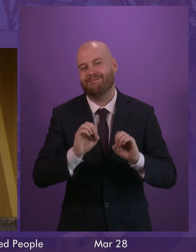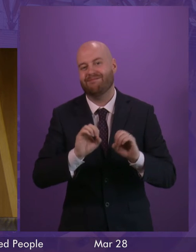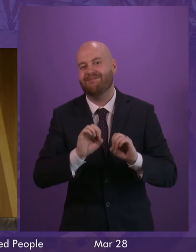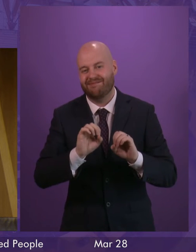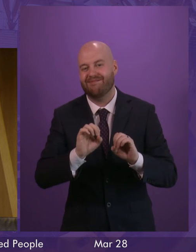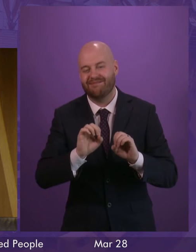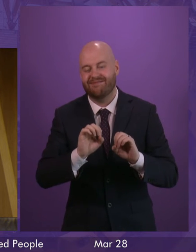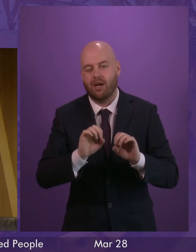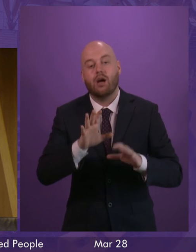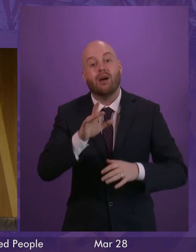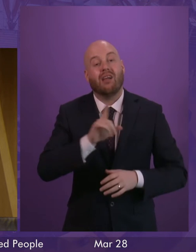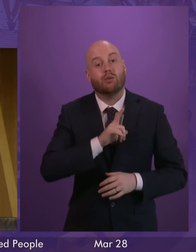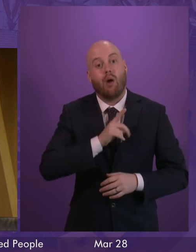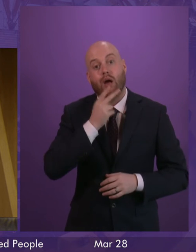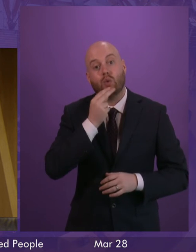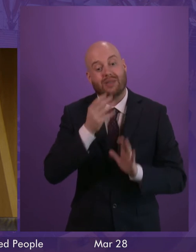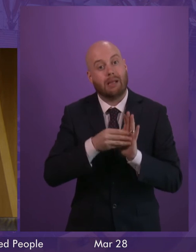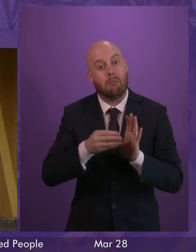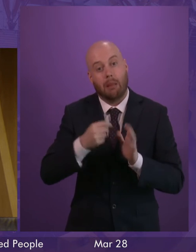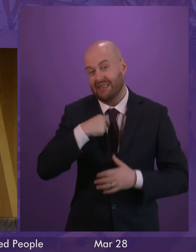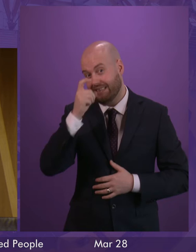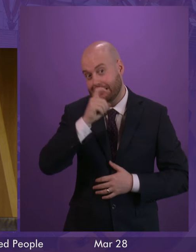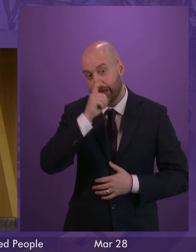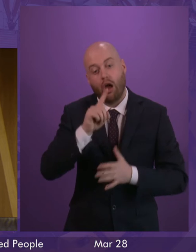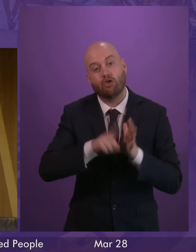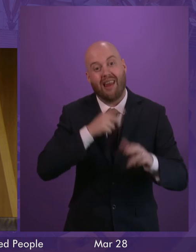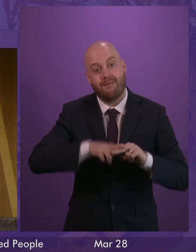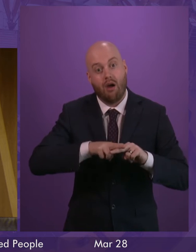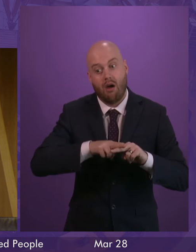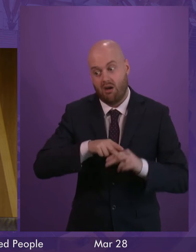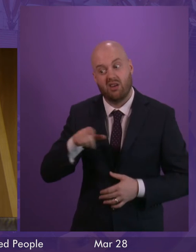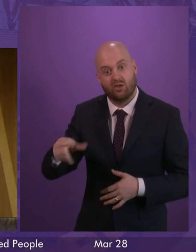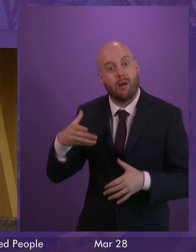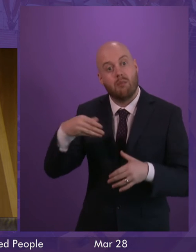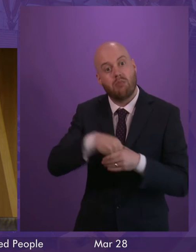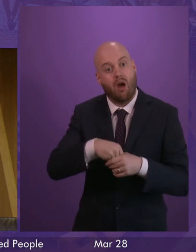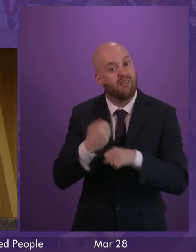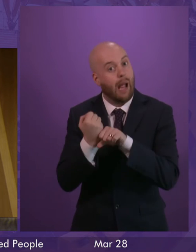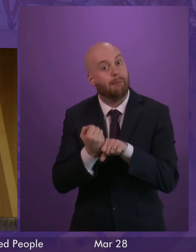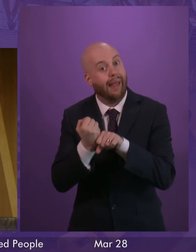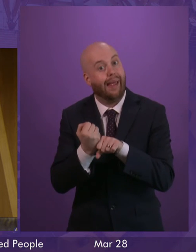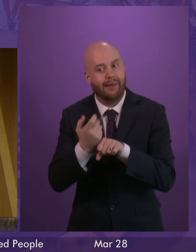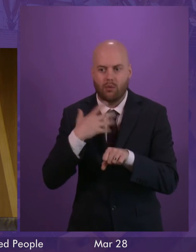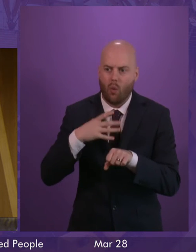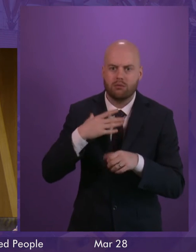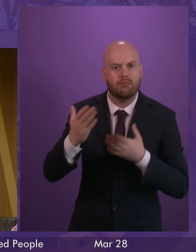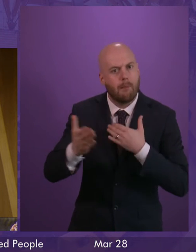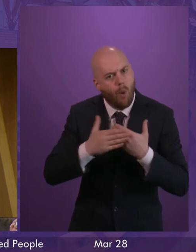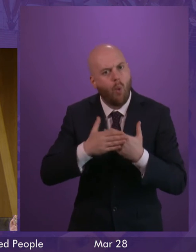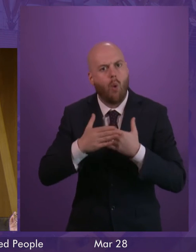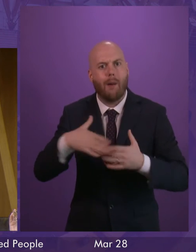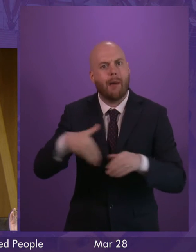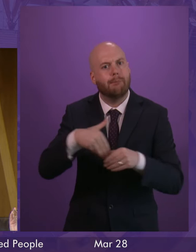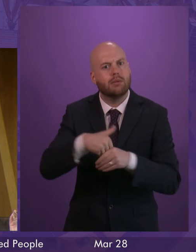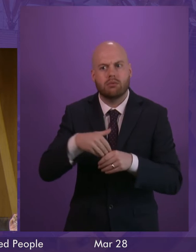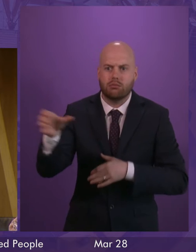I was using an example of my sister, Jennifer, who was part of the Scottish Government-sponsored campaign to get more elected members in the councils.